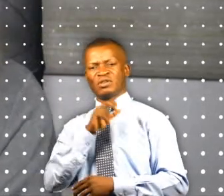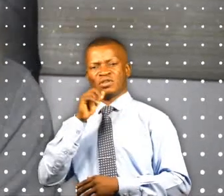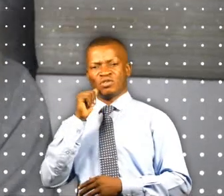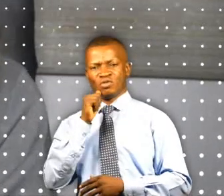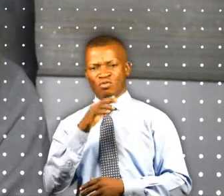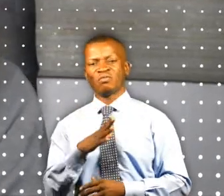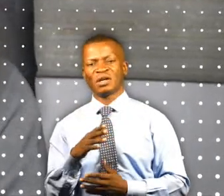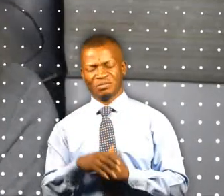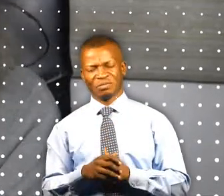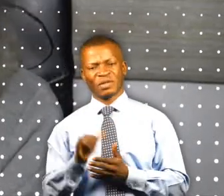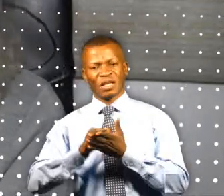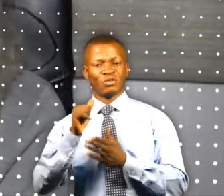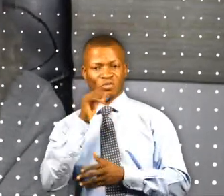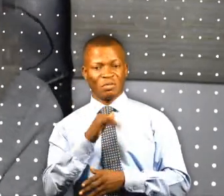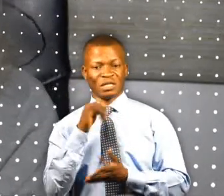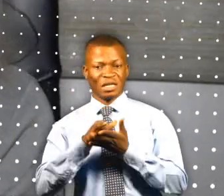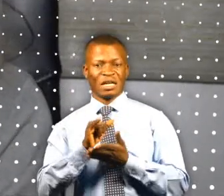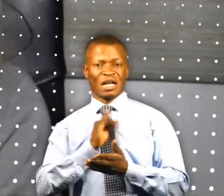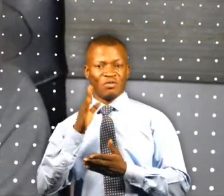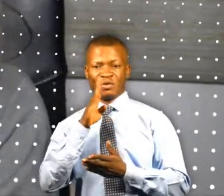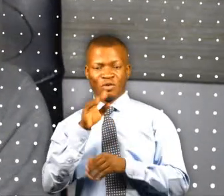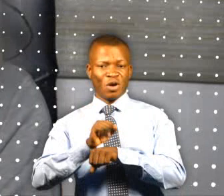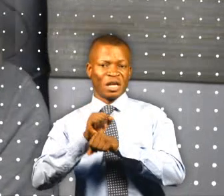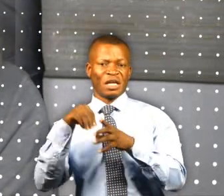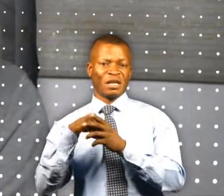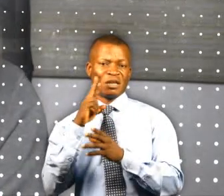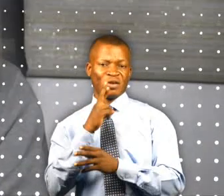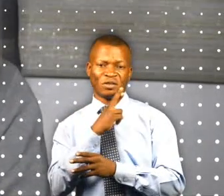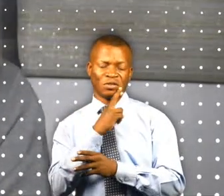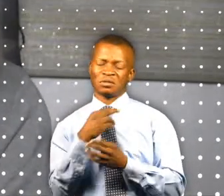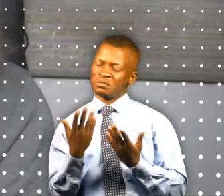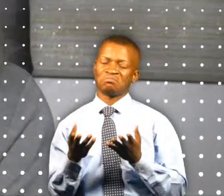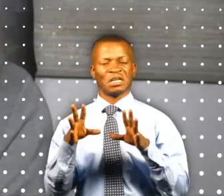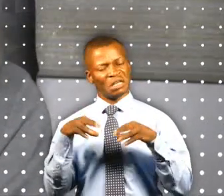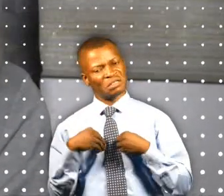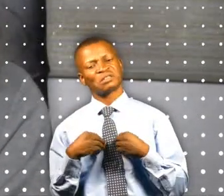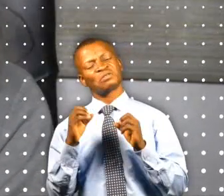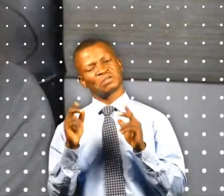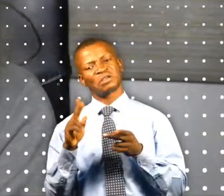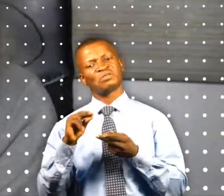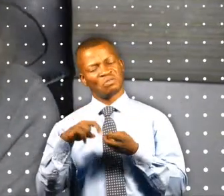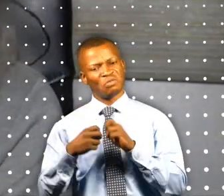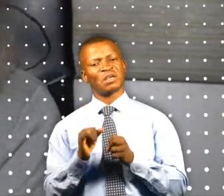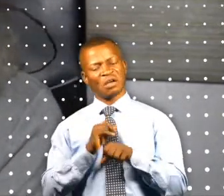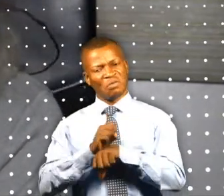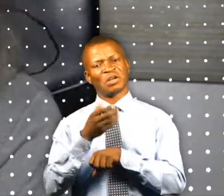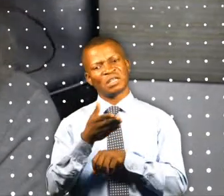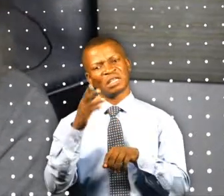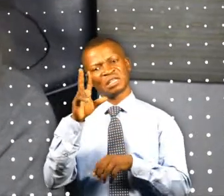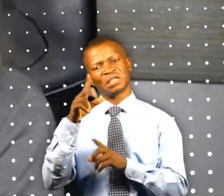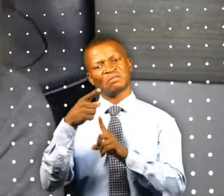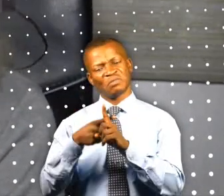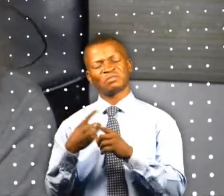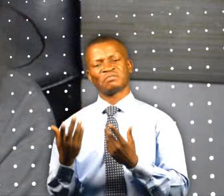a police woman. So the policeman said, I'll be working in a restaurant. I said, okay, no problem. I worked with